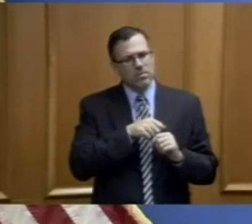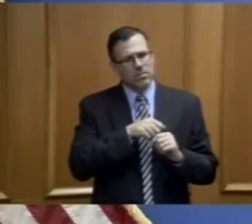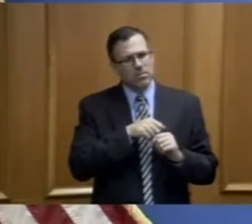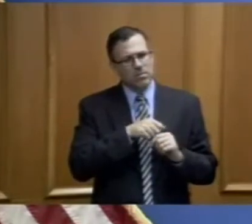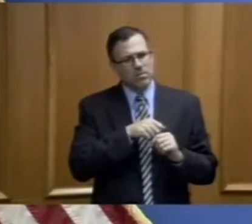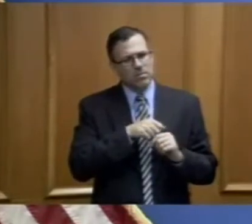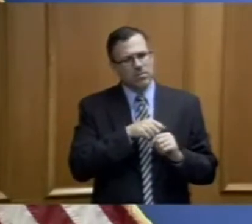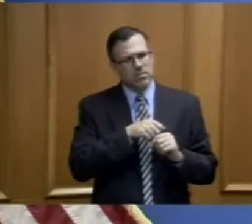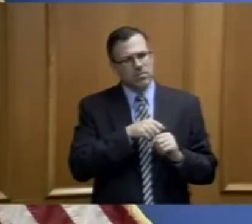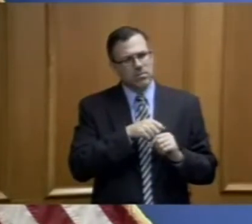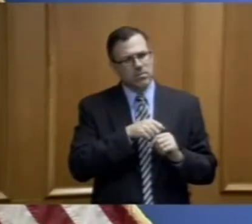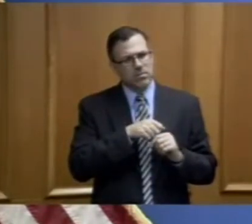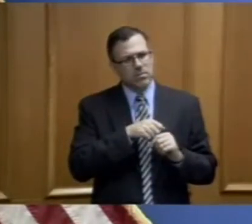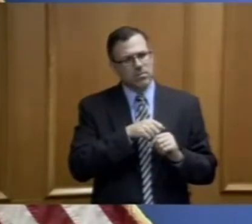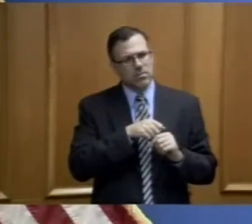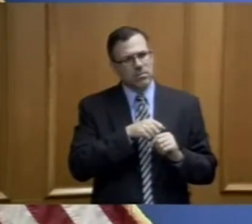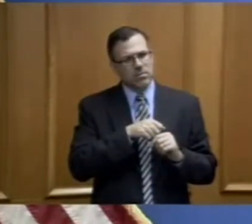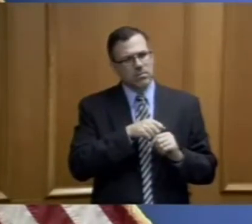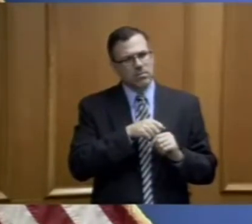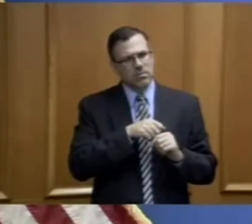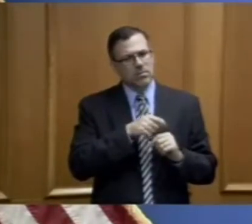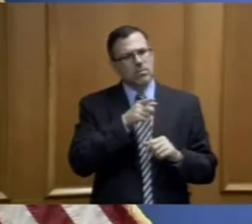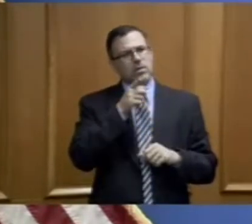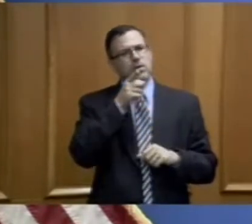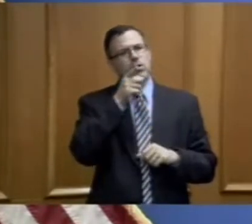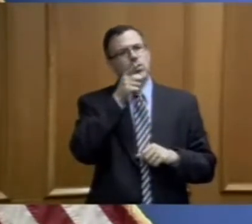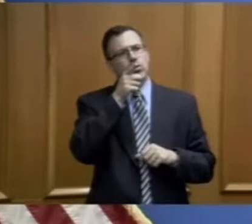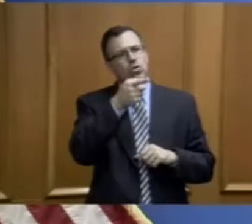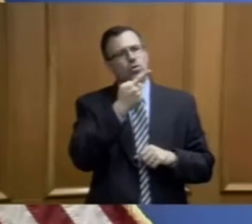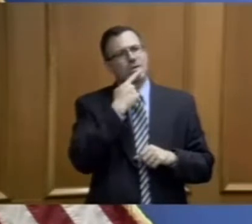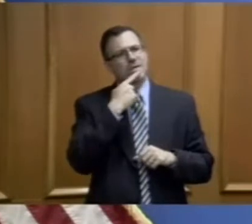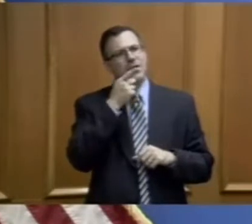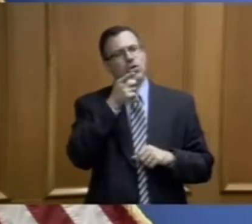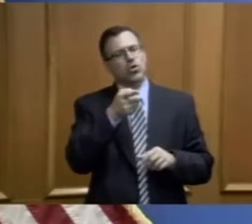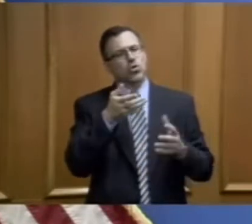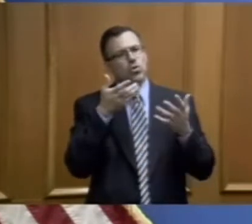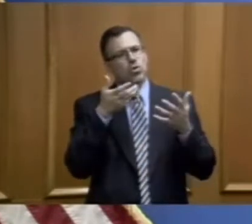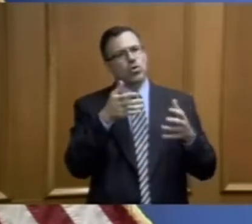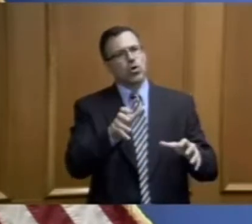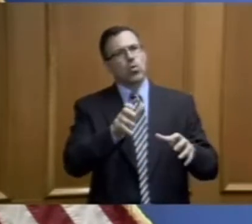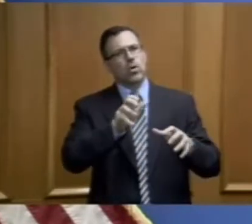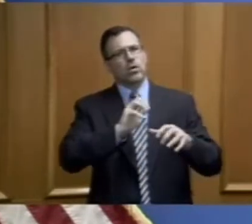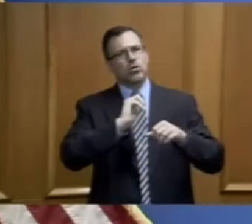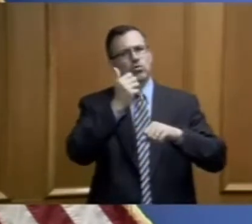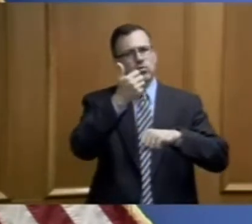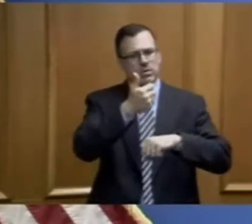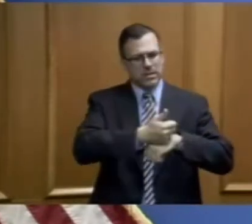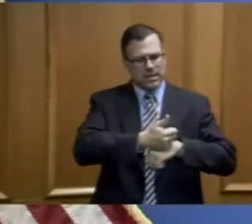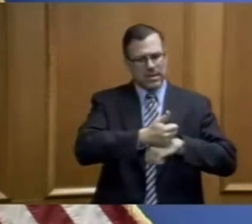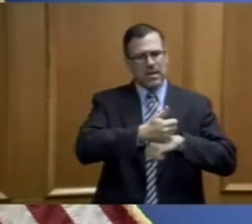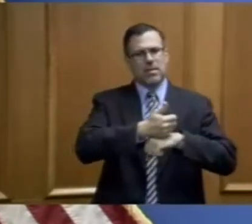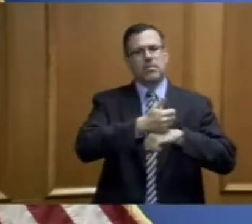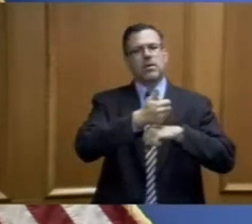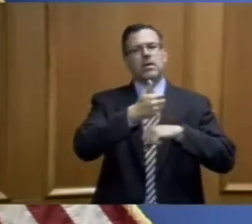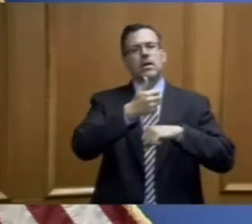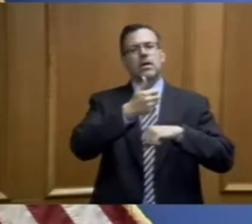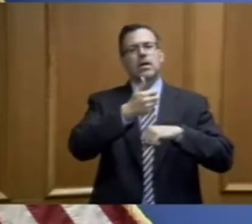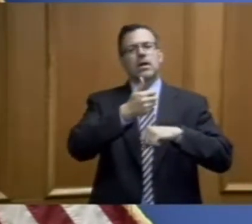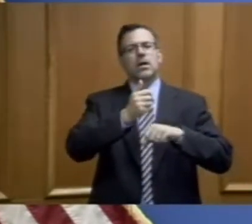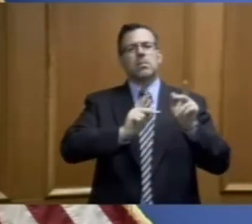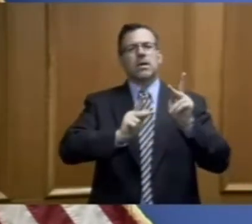any Tennessean to request an absentee ballot this year, even as some other Republican-controlled states are easing restrictions